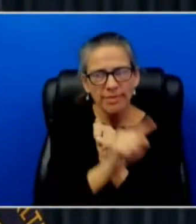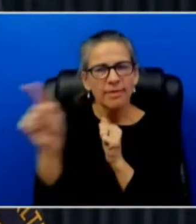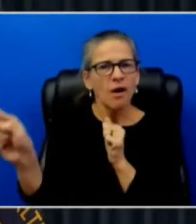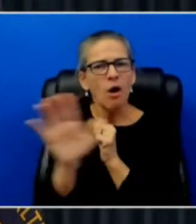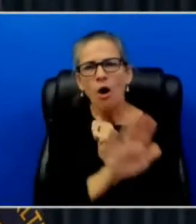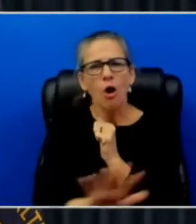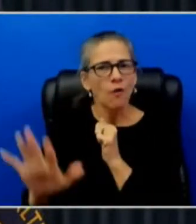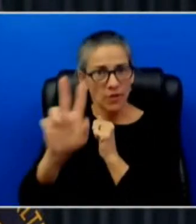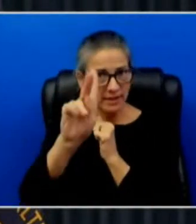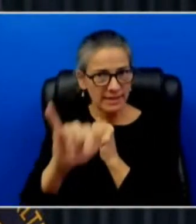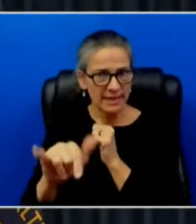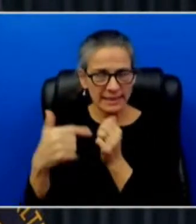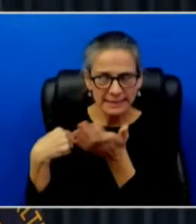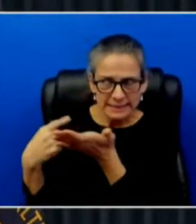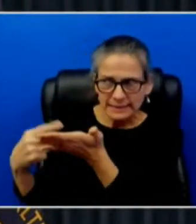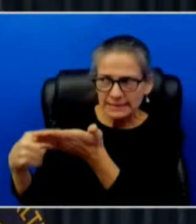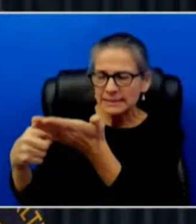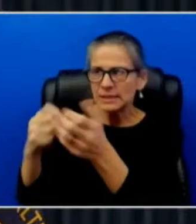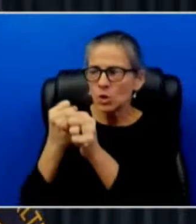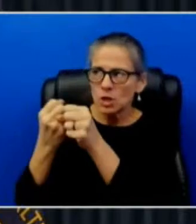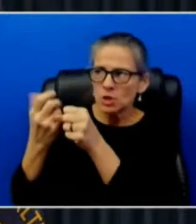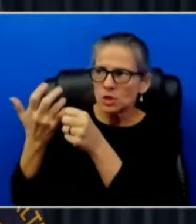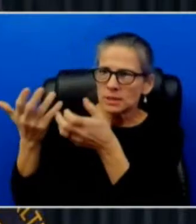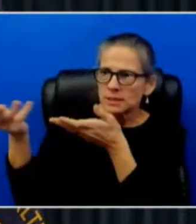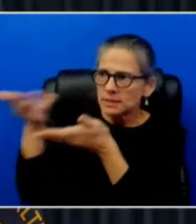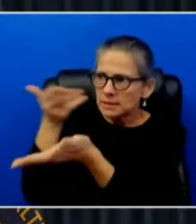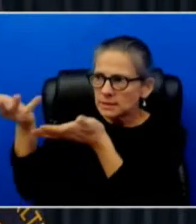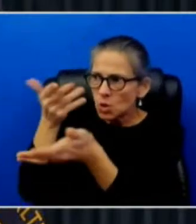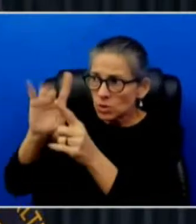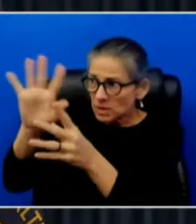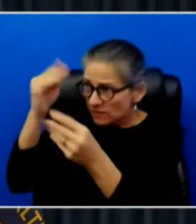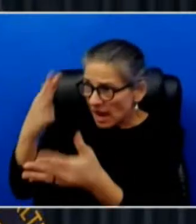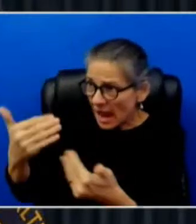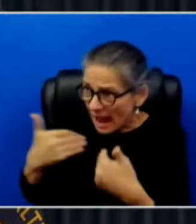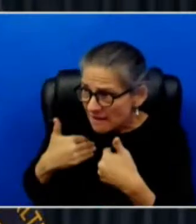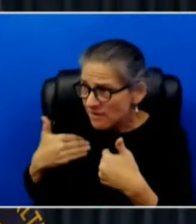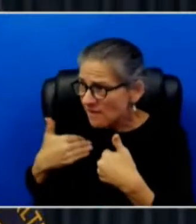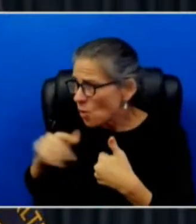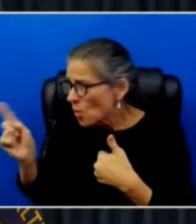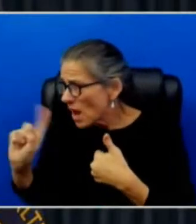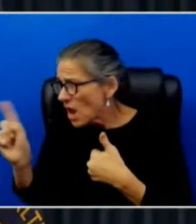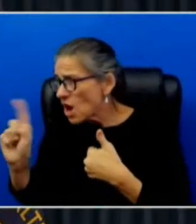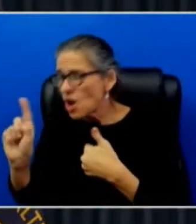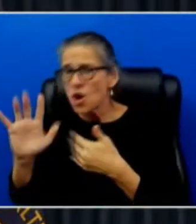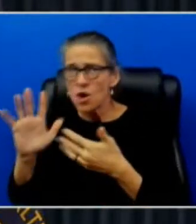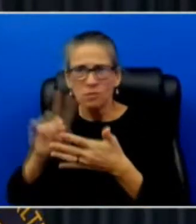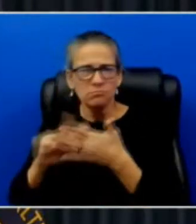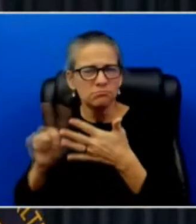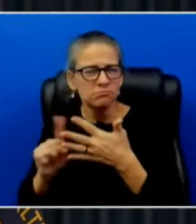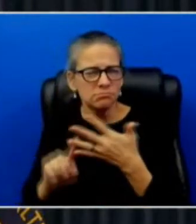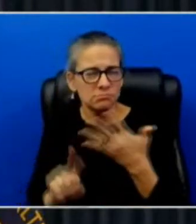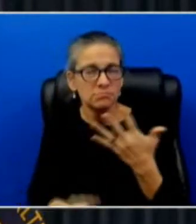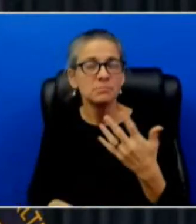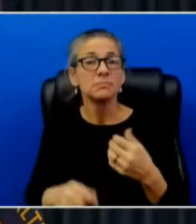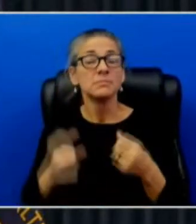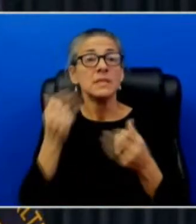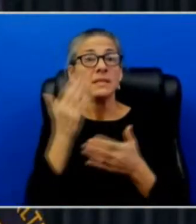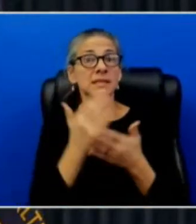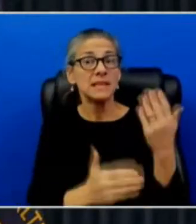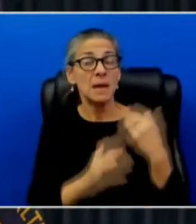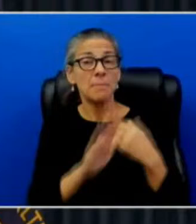me just how many they have open and where they are. We have some counties that are at around 50% of their customers are without